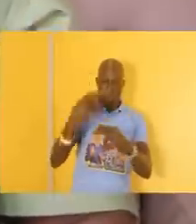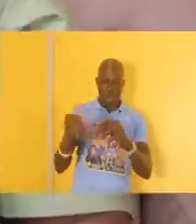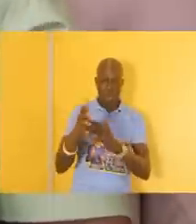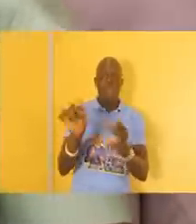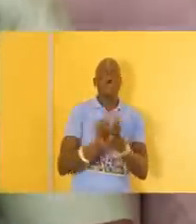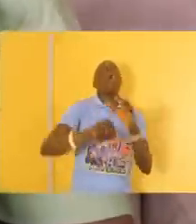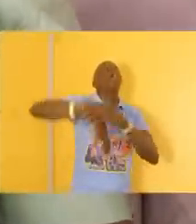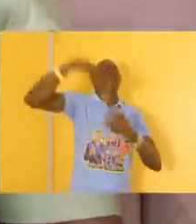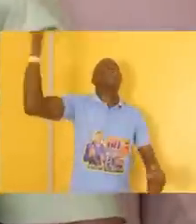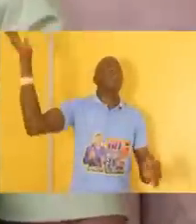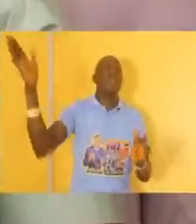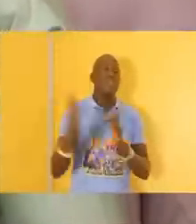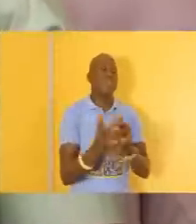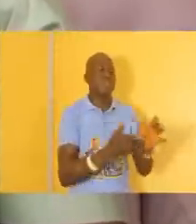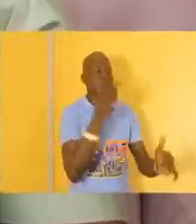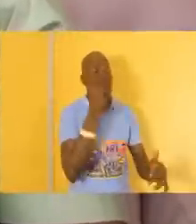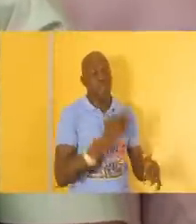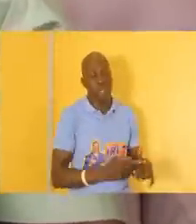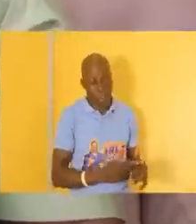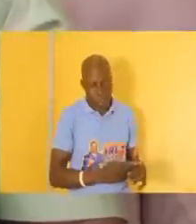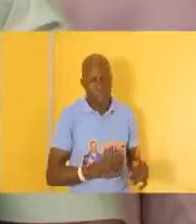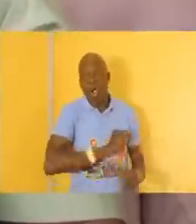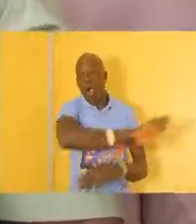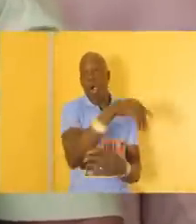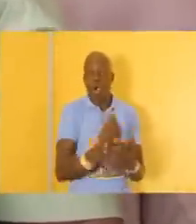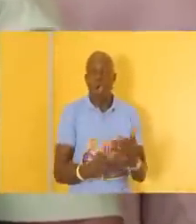of Jesus. Amen. Will be out.